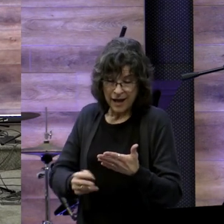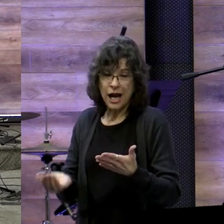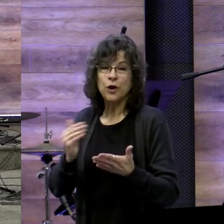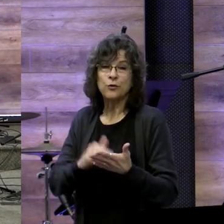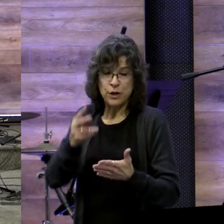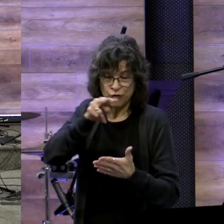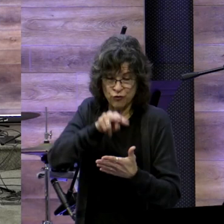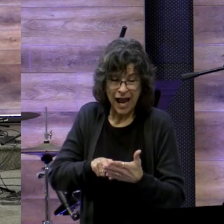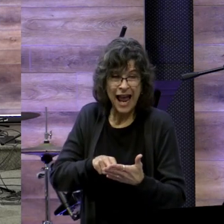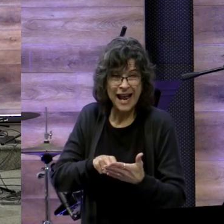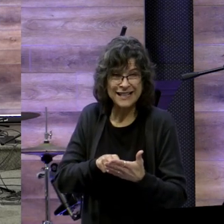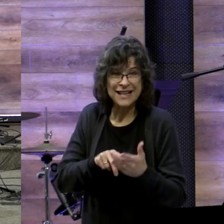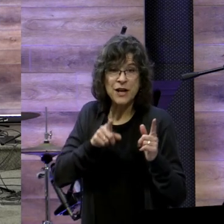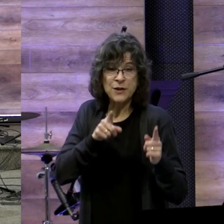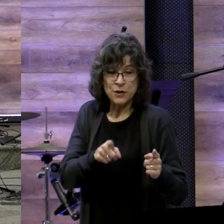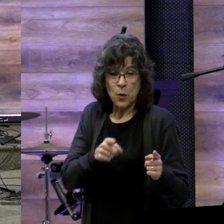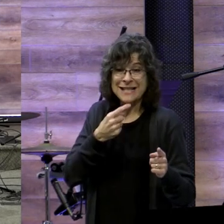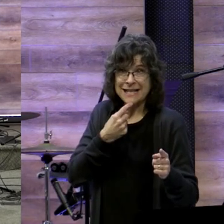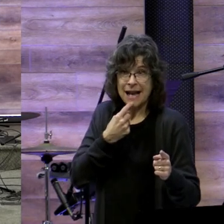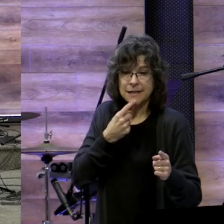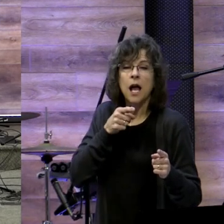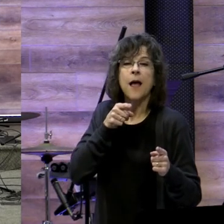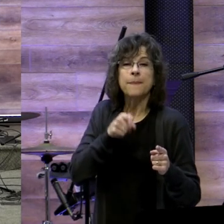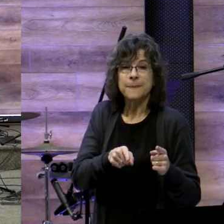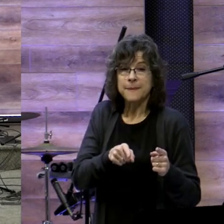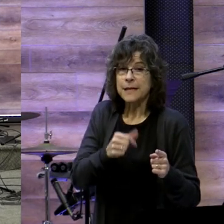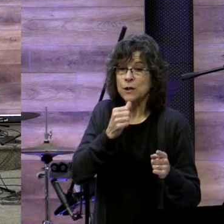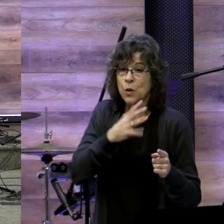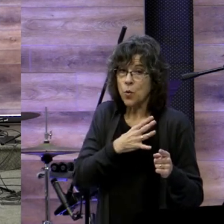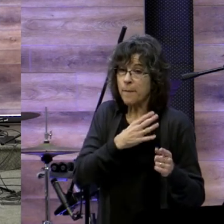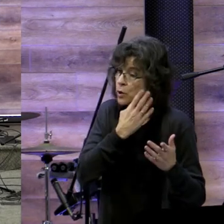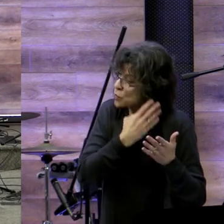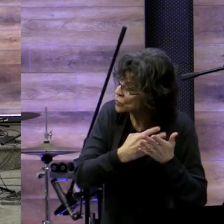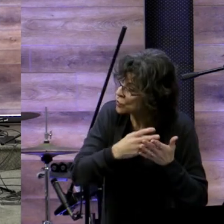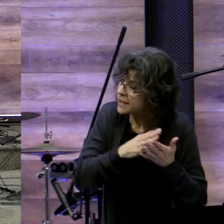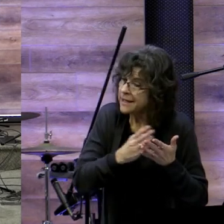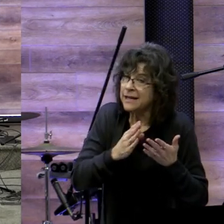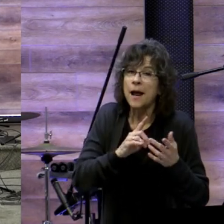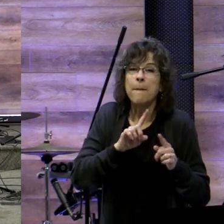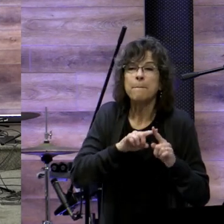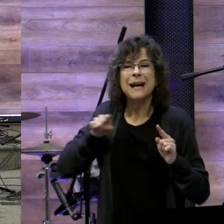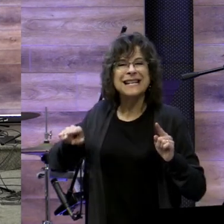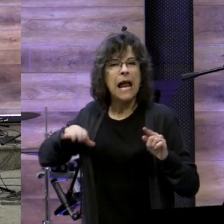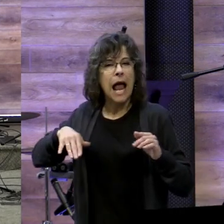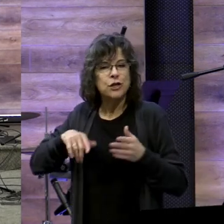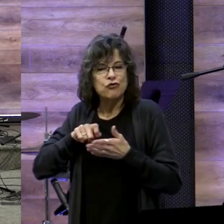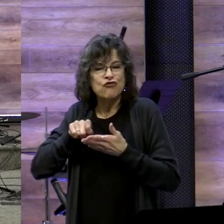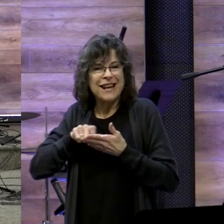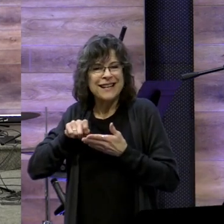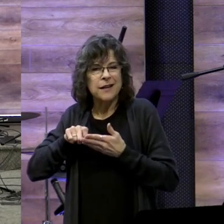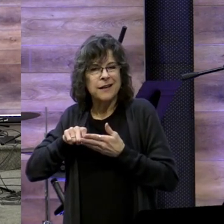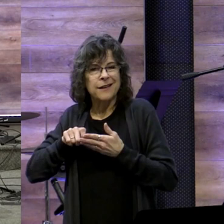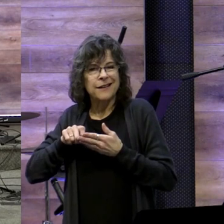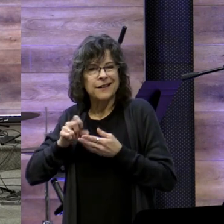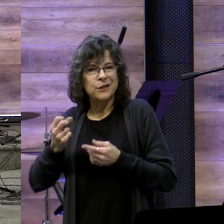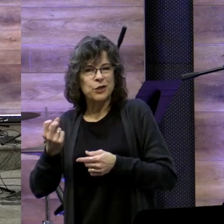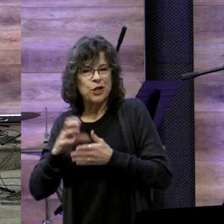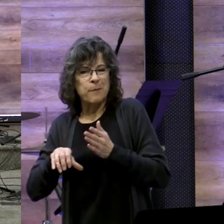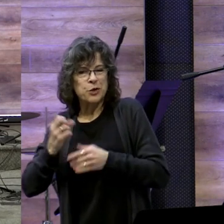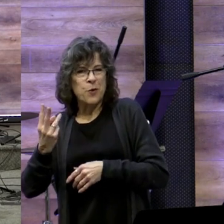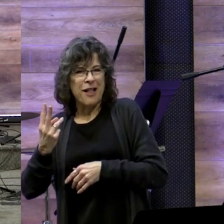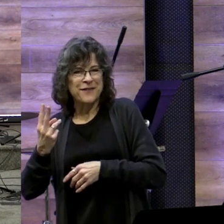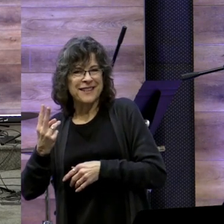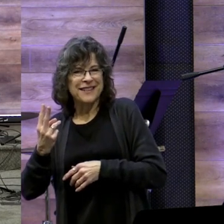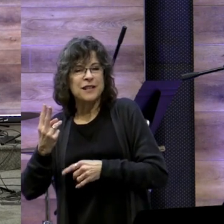about that and actually know the story that he's referring to, even though he hasn't written it yet. Verse 3, so the sister sent to him saying,